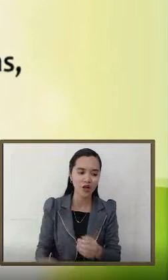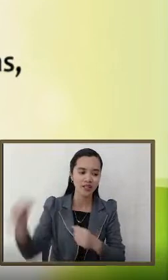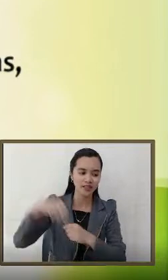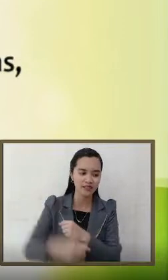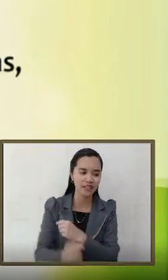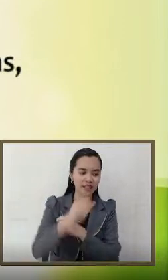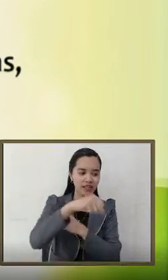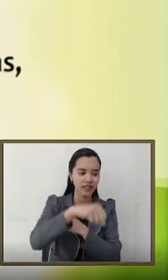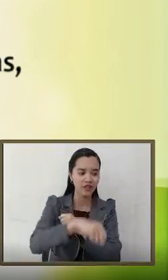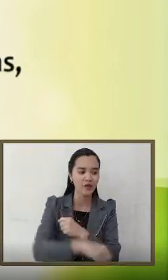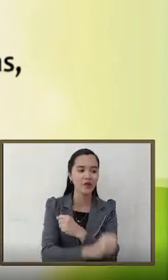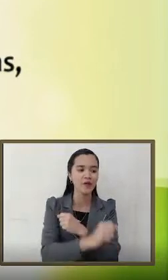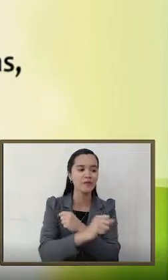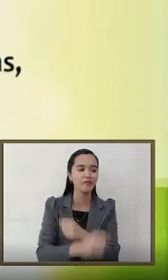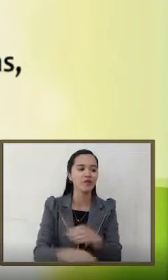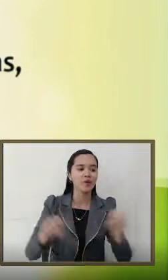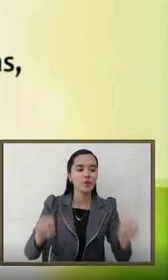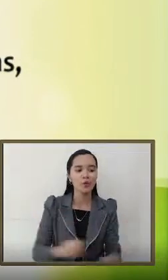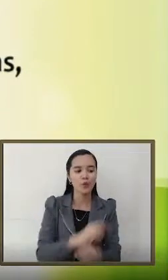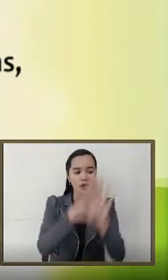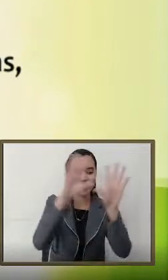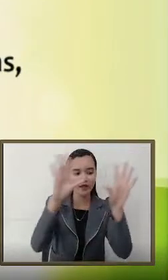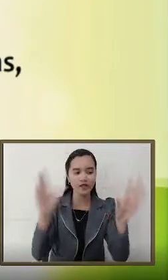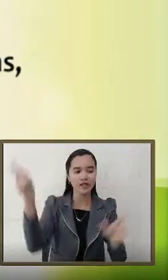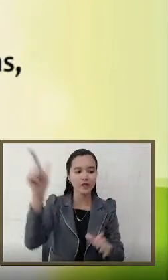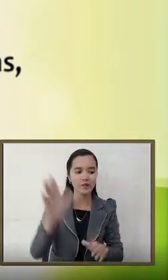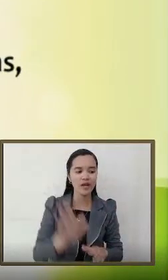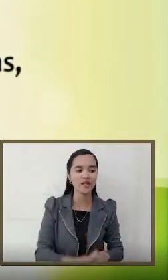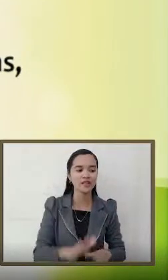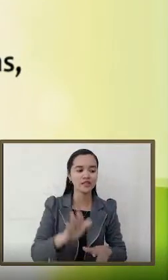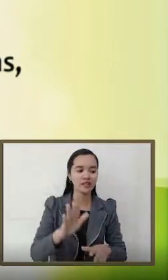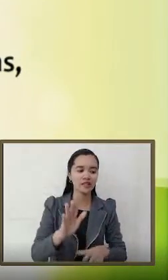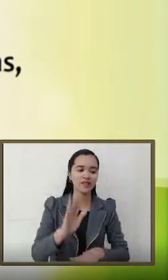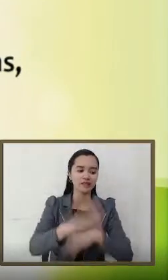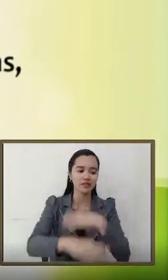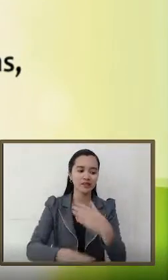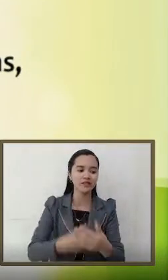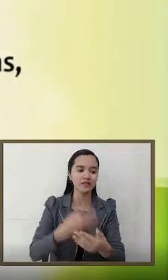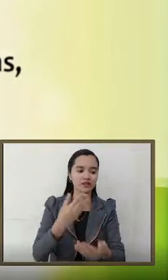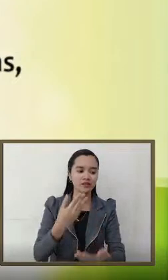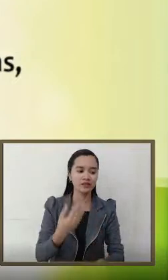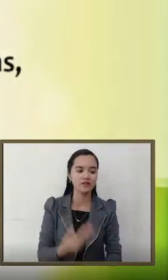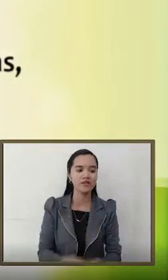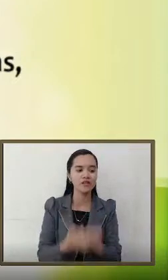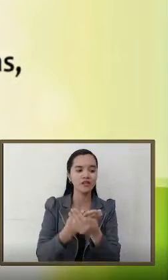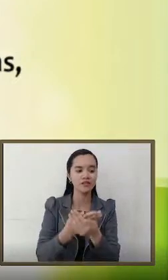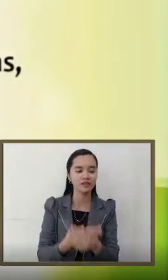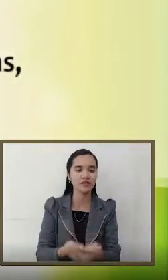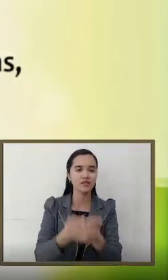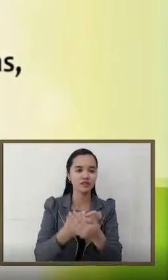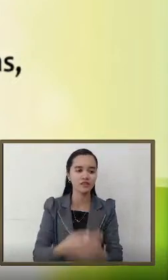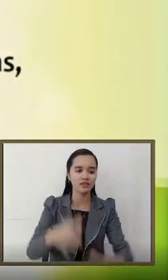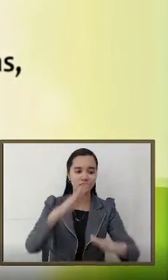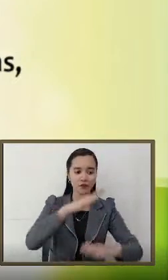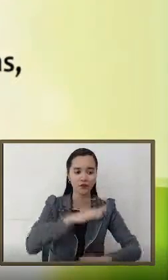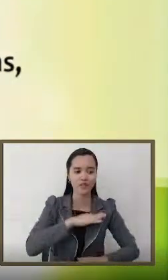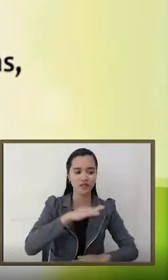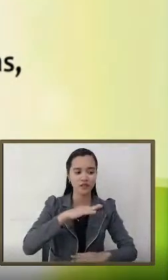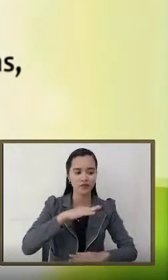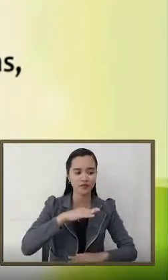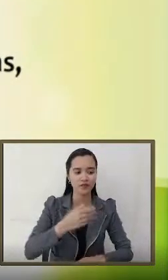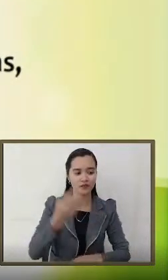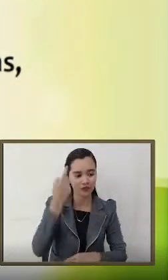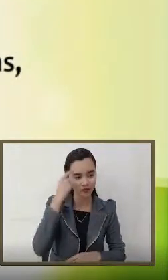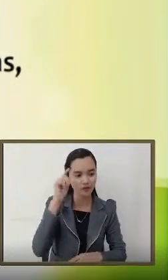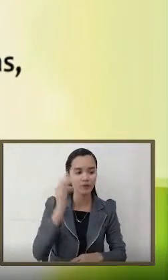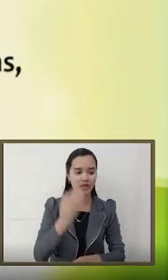Come on, sing it, sing it. Higher than the mountains, sparkling like a fountain, all sufficient